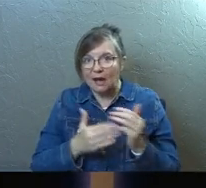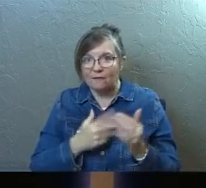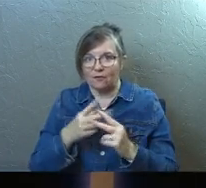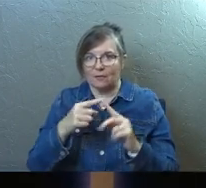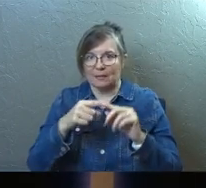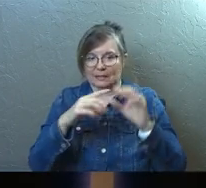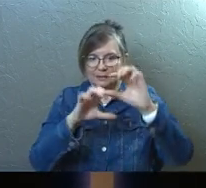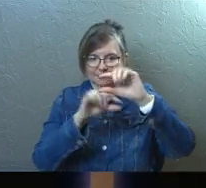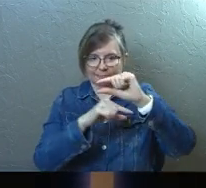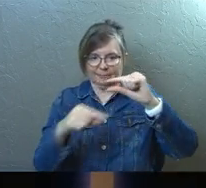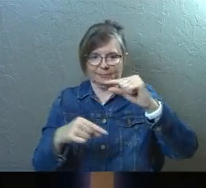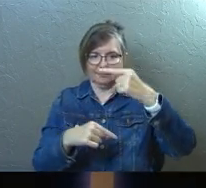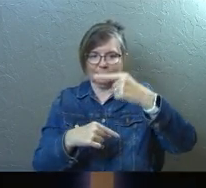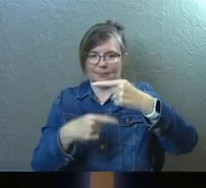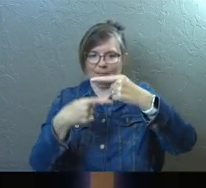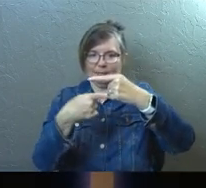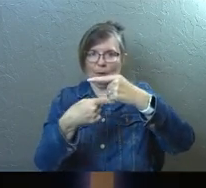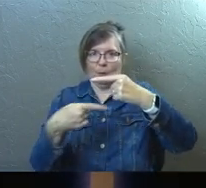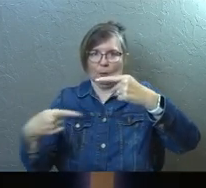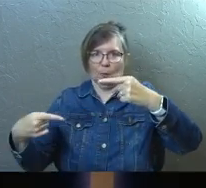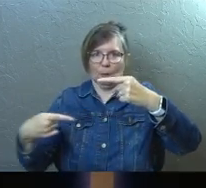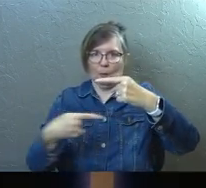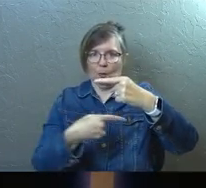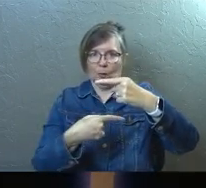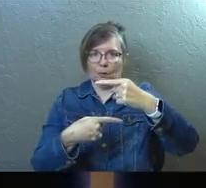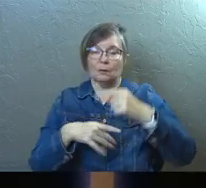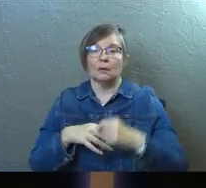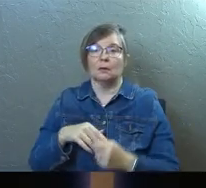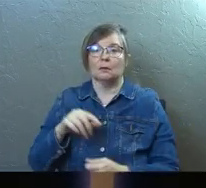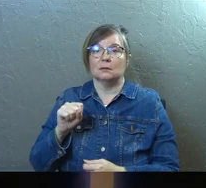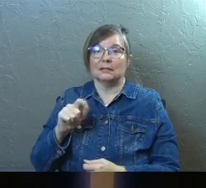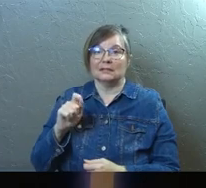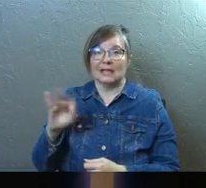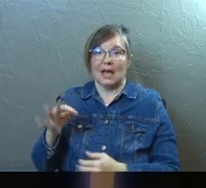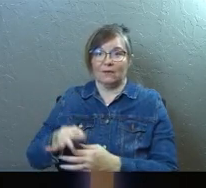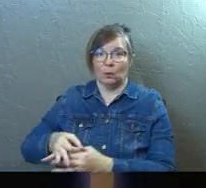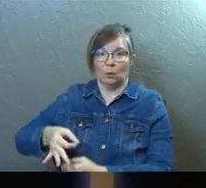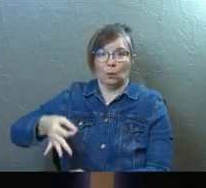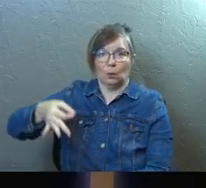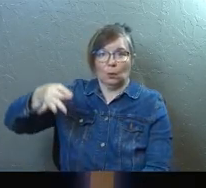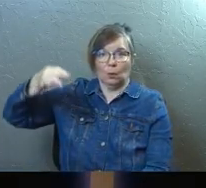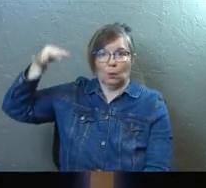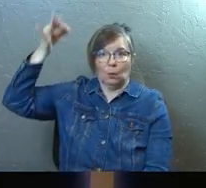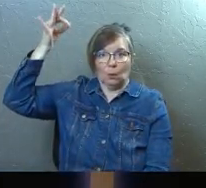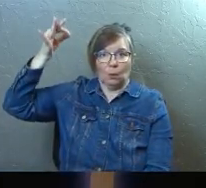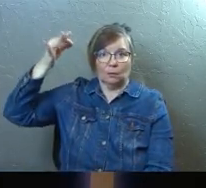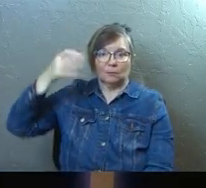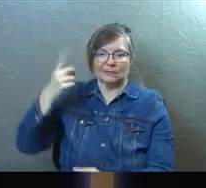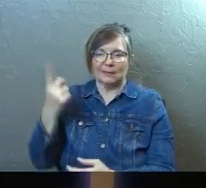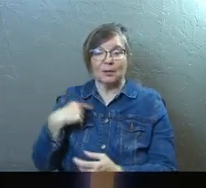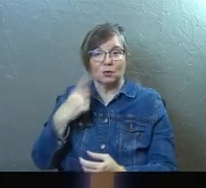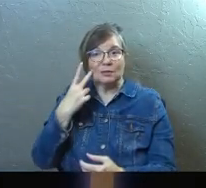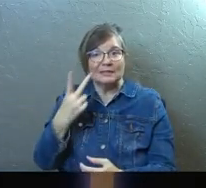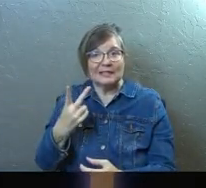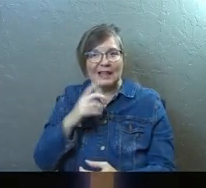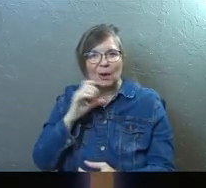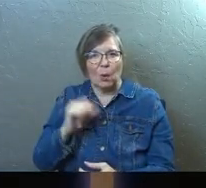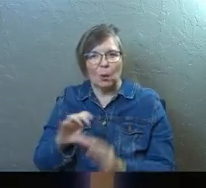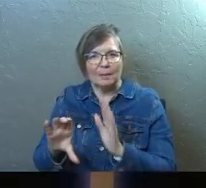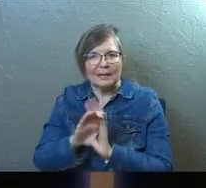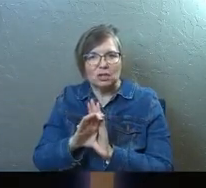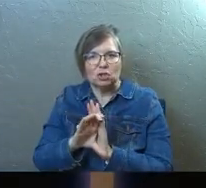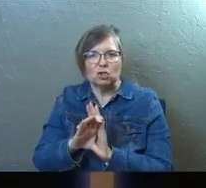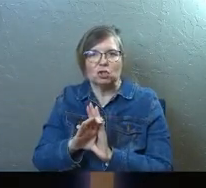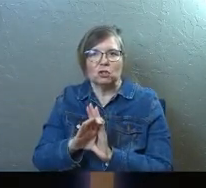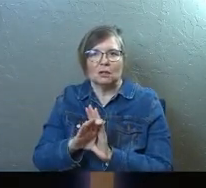from these. So there they are, one's short, one's long. Like the staff is this long, slender thing. Sometimes you've seen like old